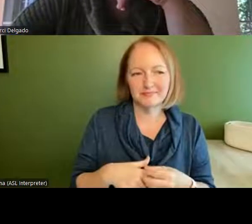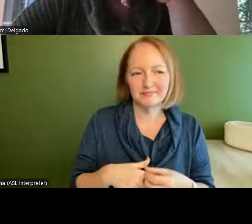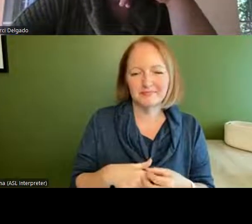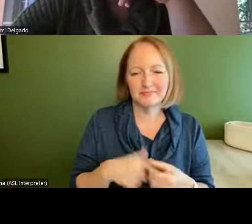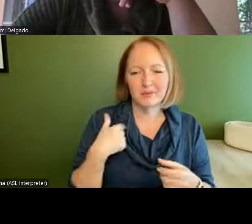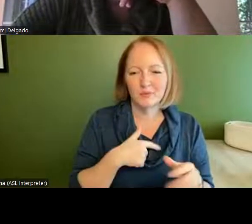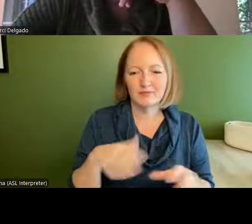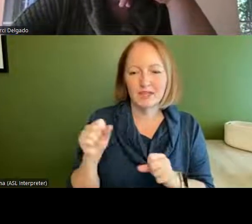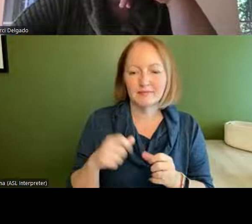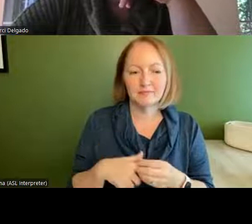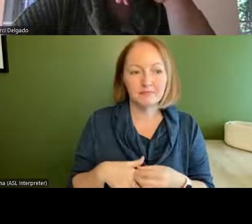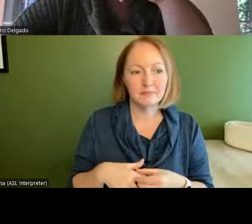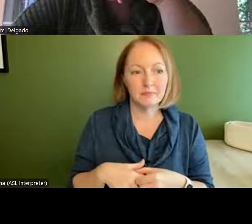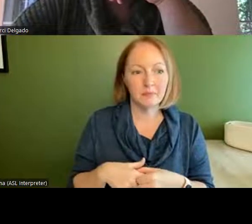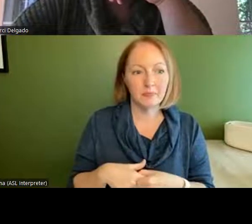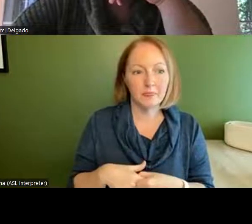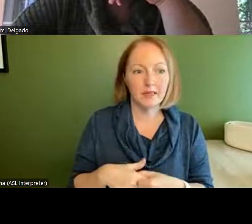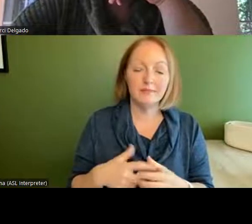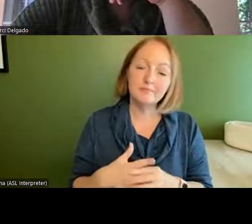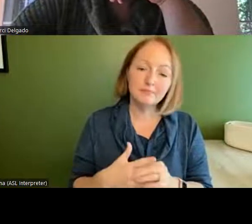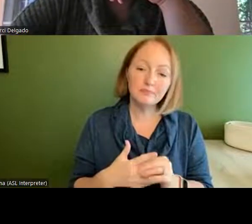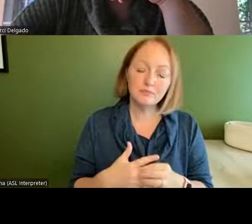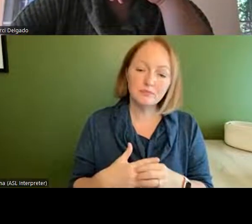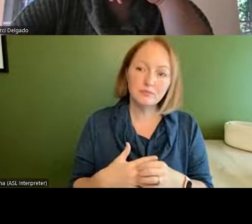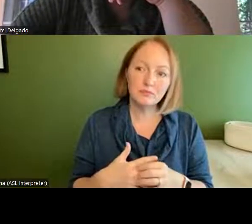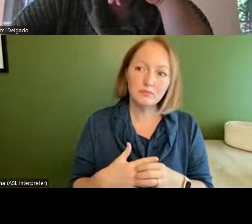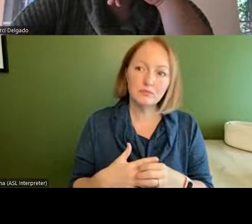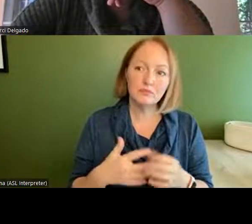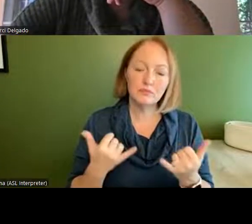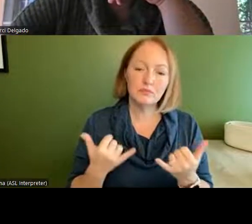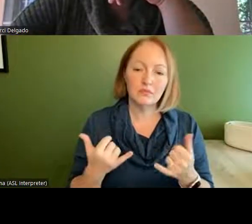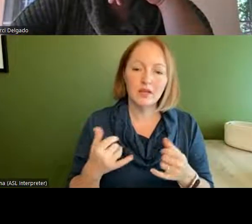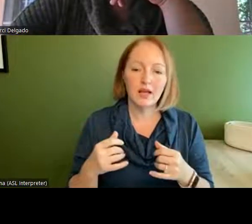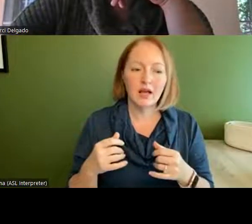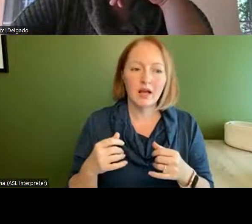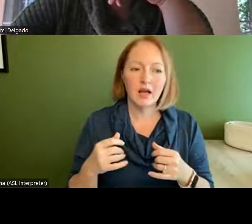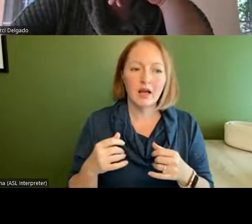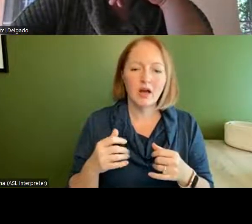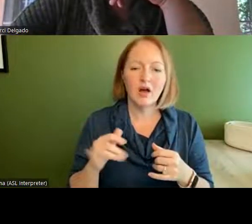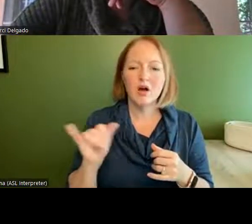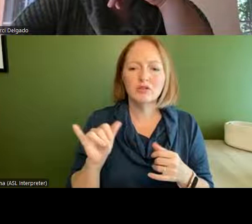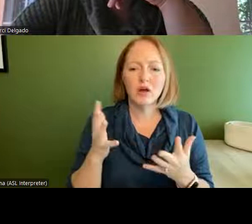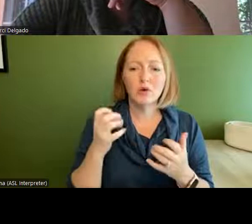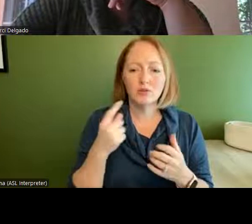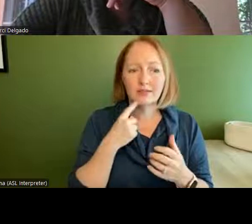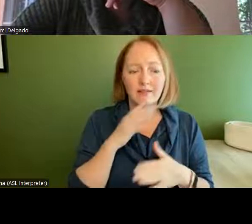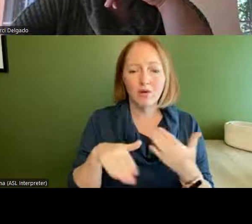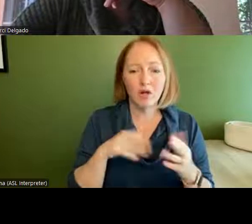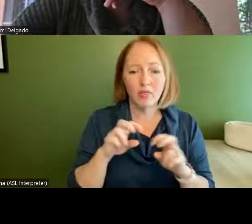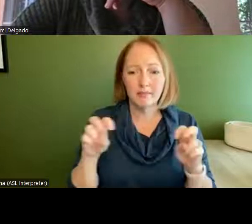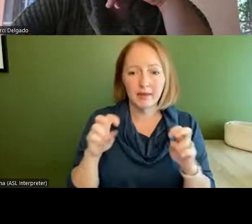done. And so now, and also actually, I just want to say for all our